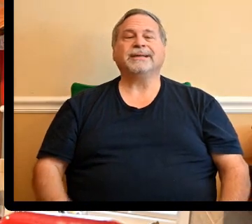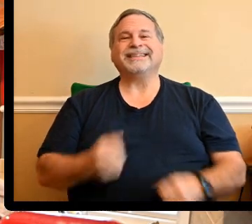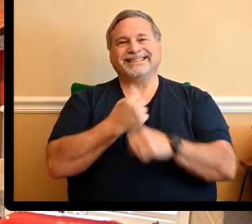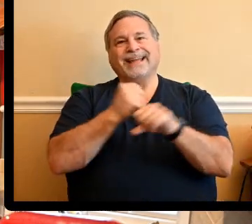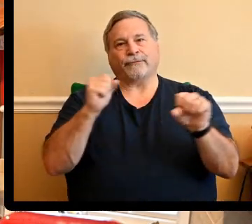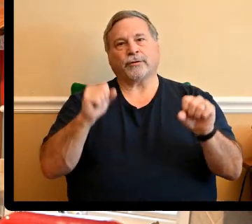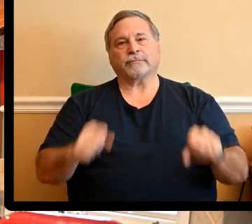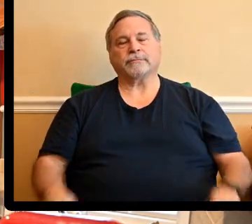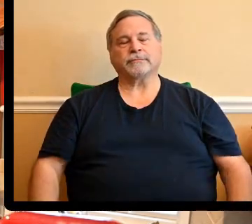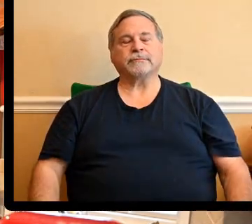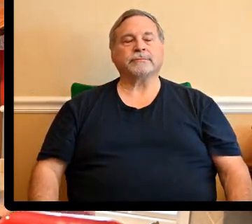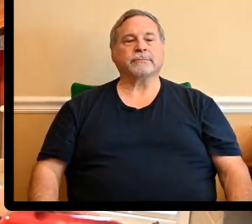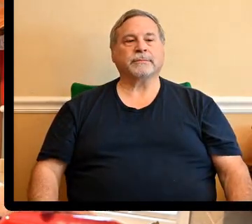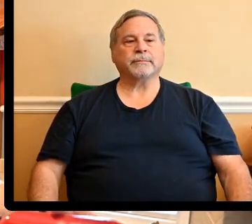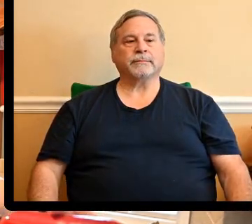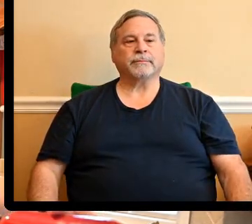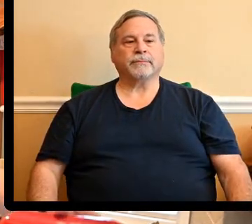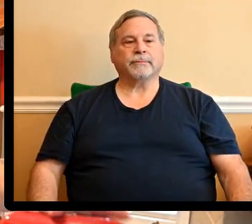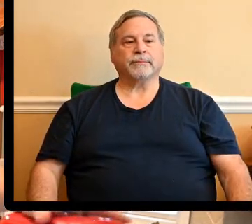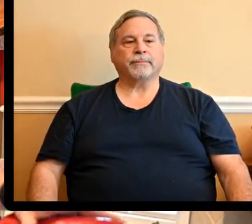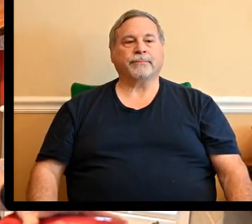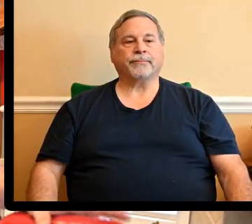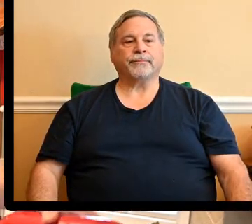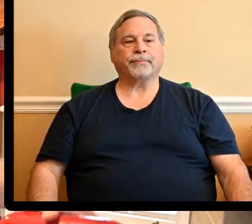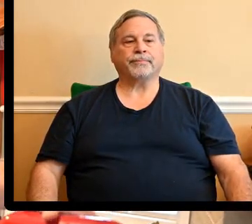It's a much safer way to do it.